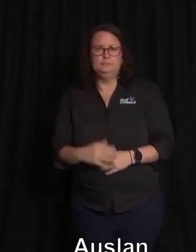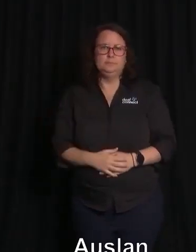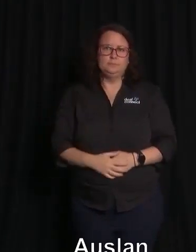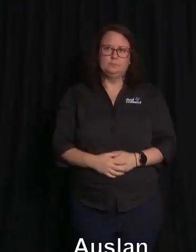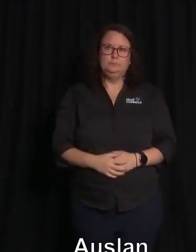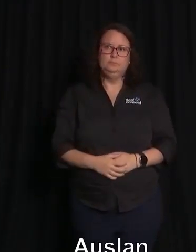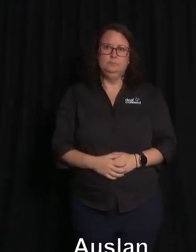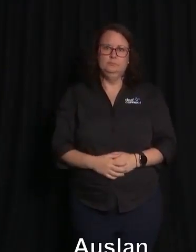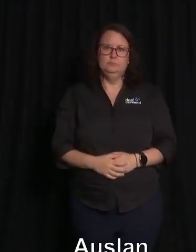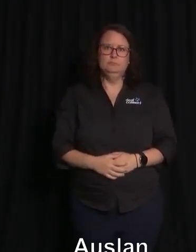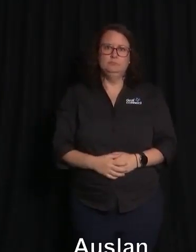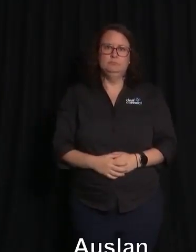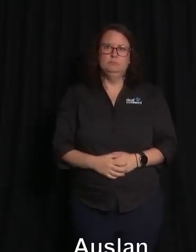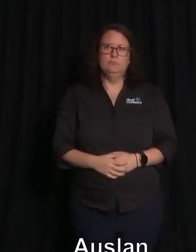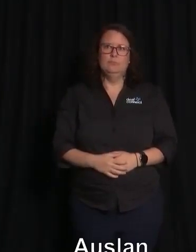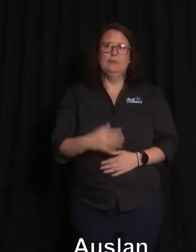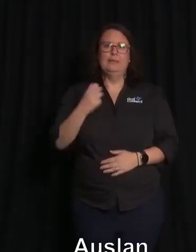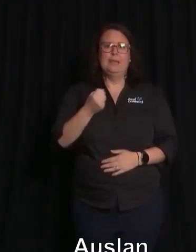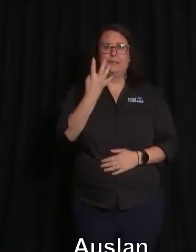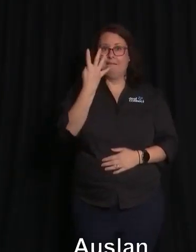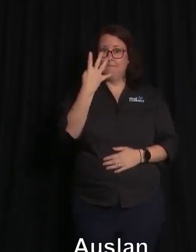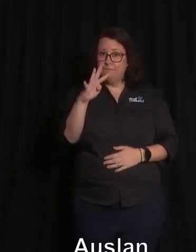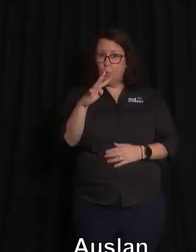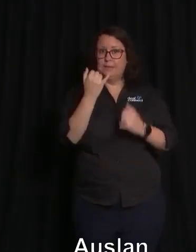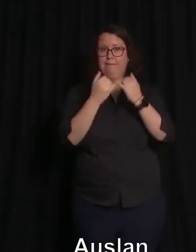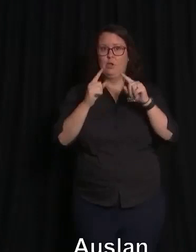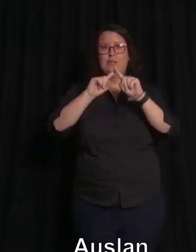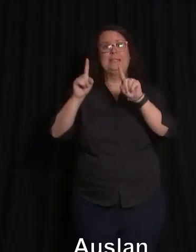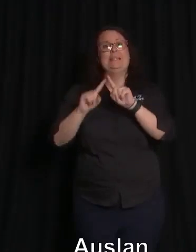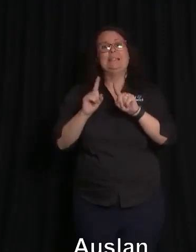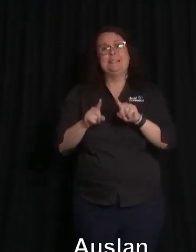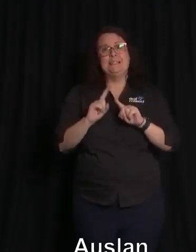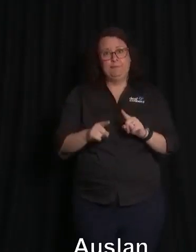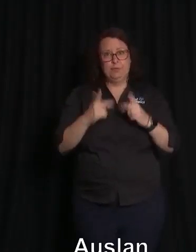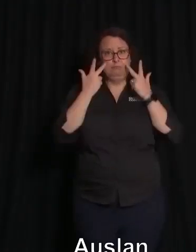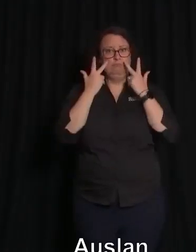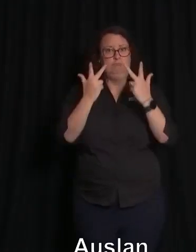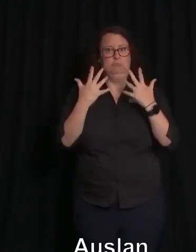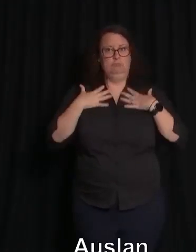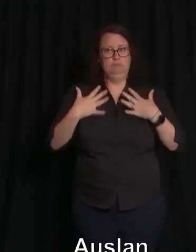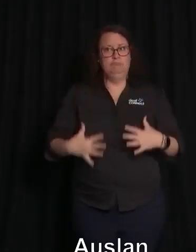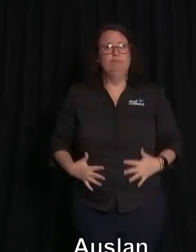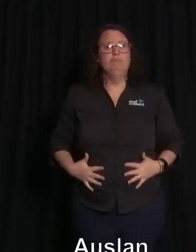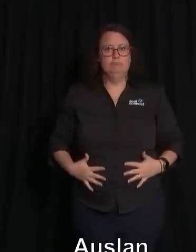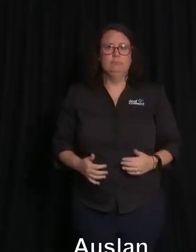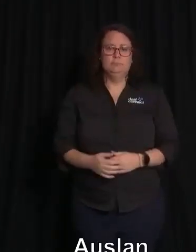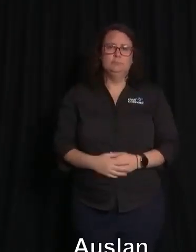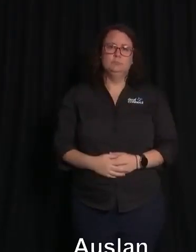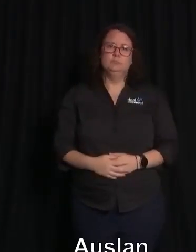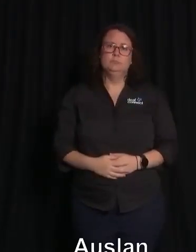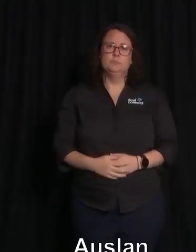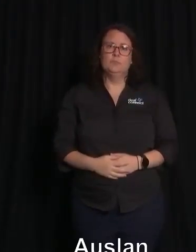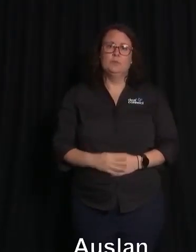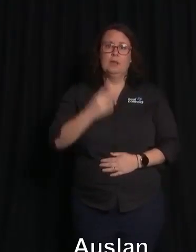And there are at least 40 very different traits with people have different kinds of experiences. Each of